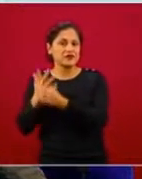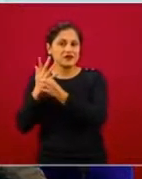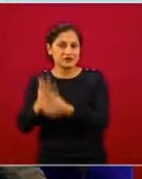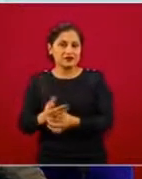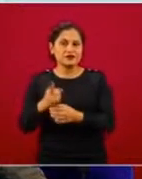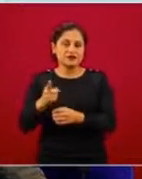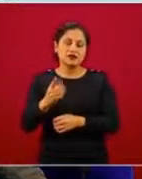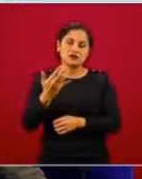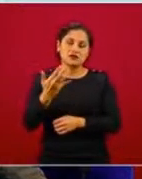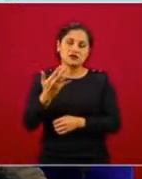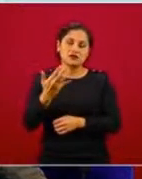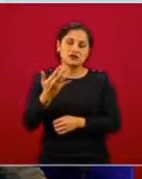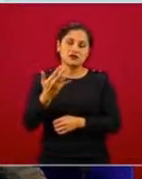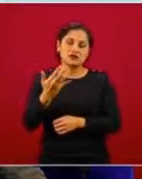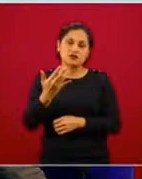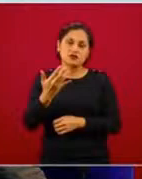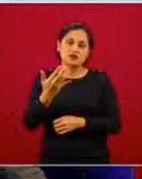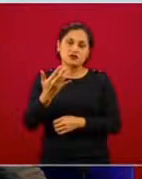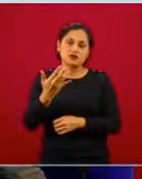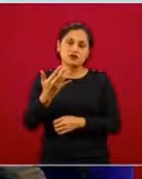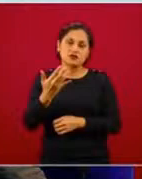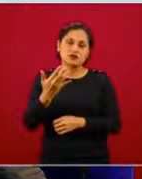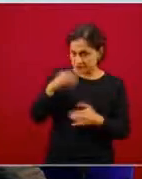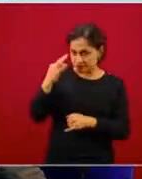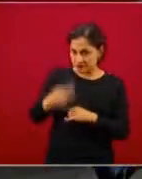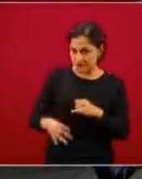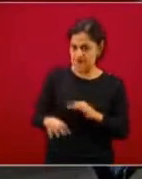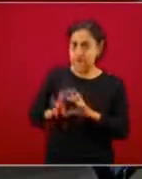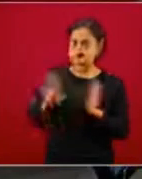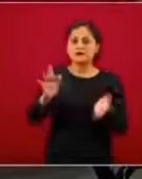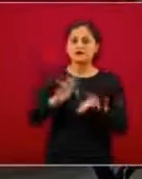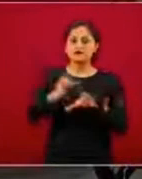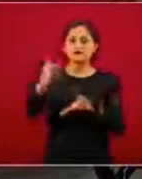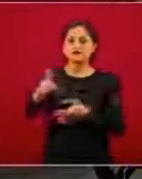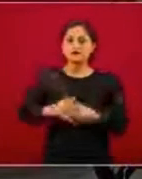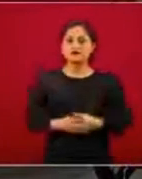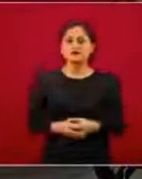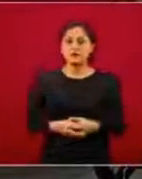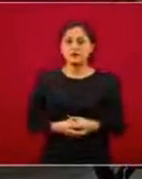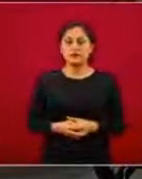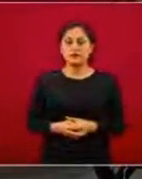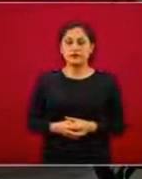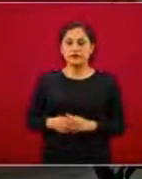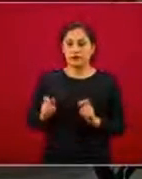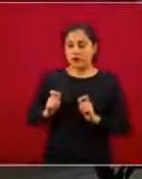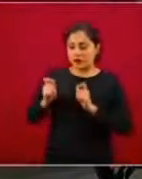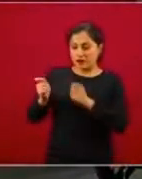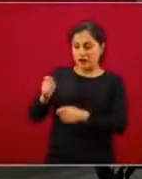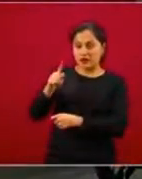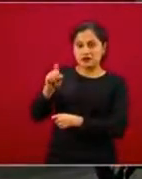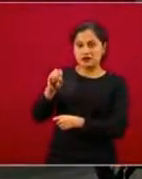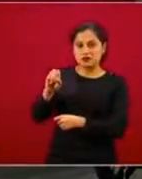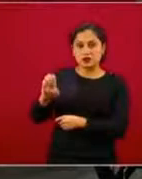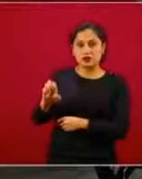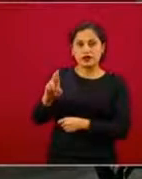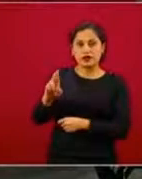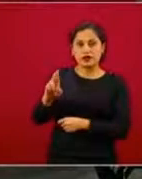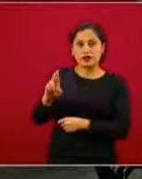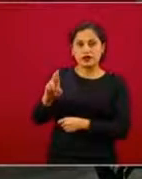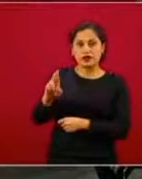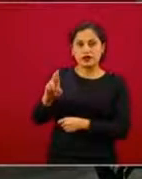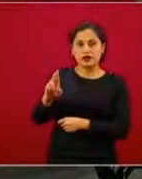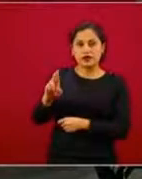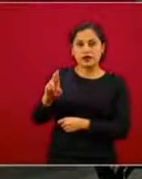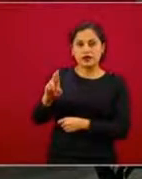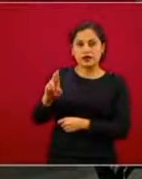that's following quite faithfully the projections. I think that's the last slide. Okay,